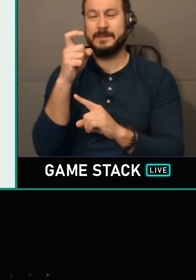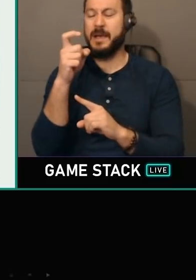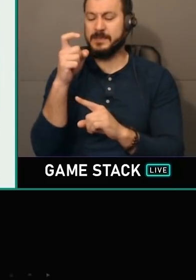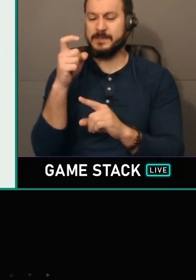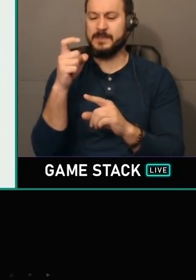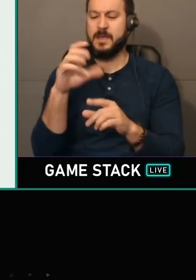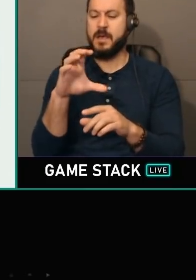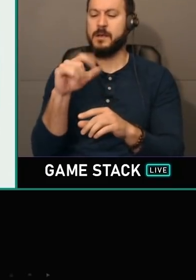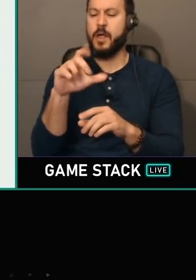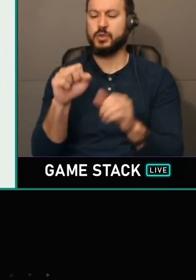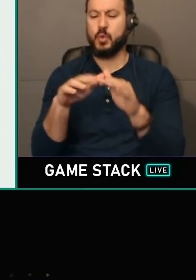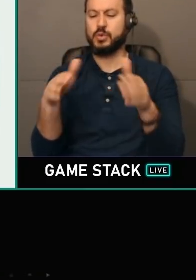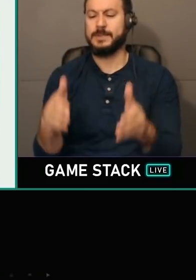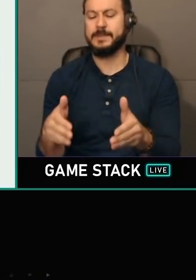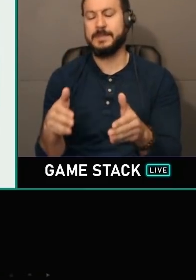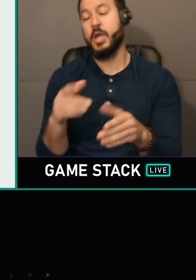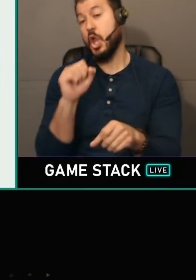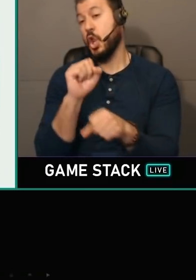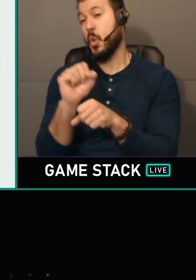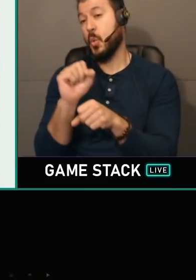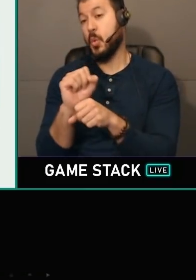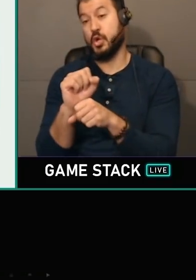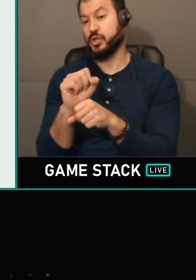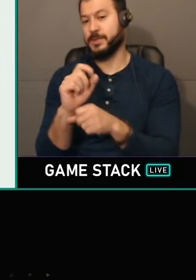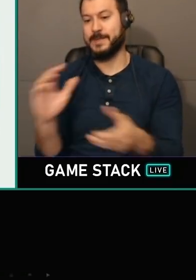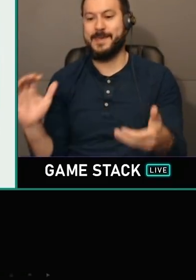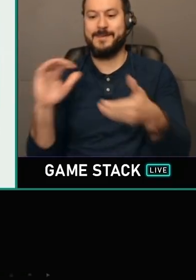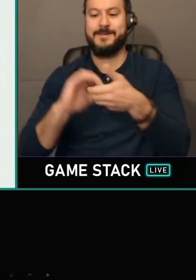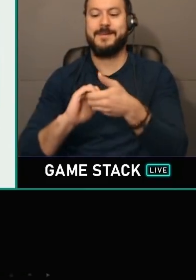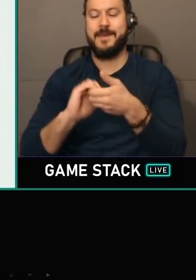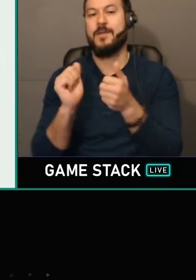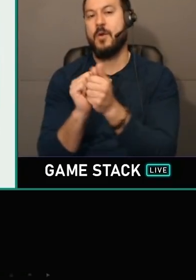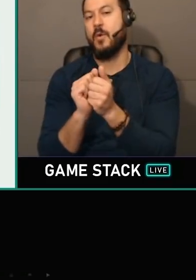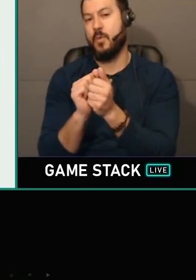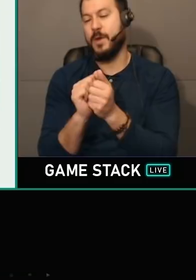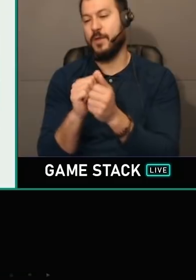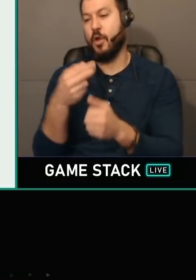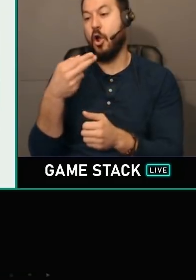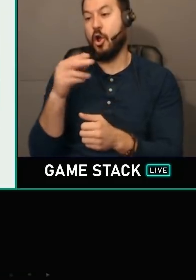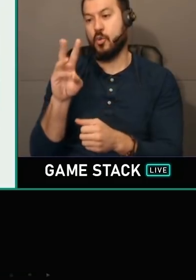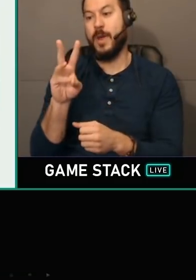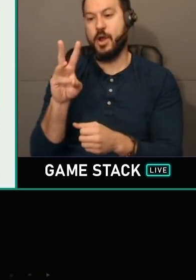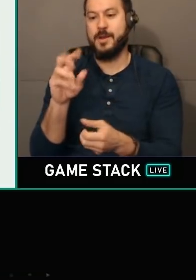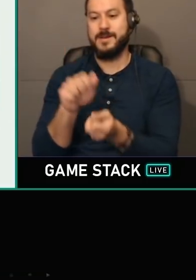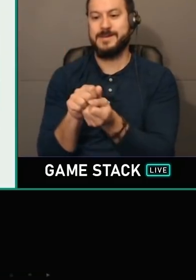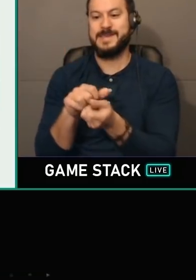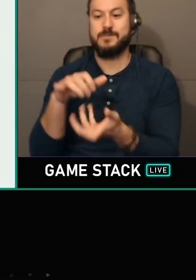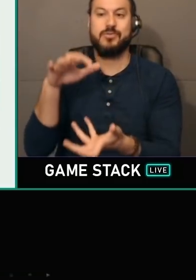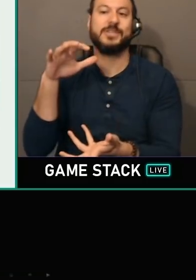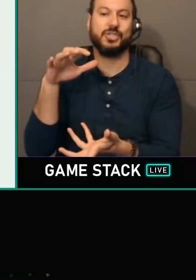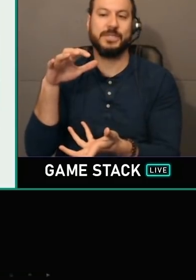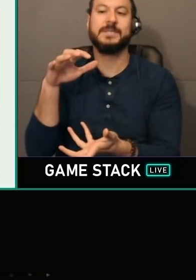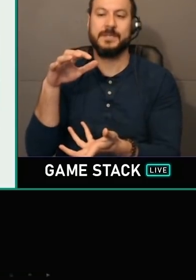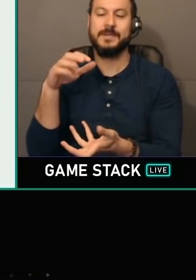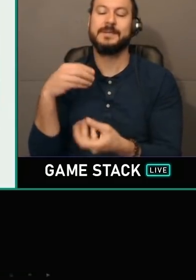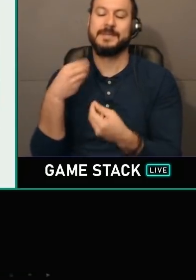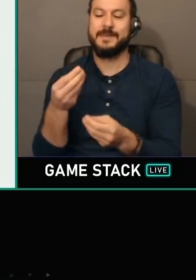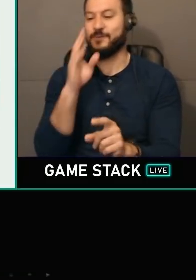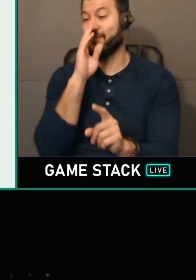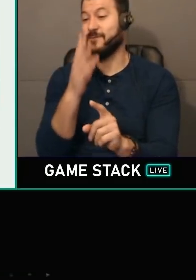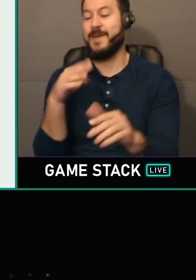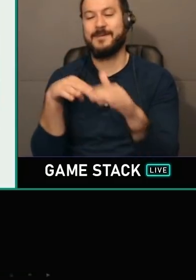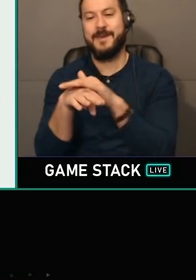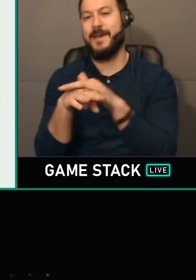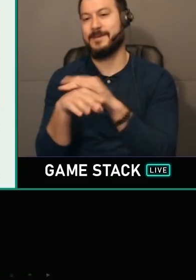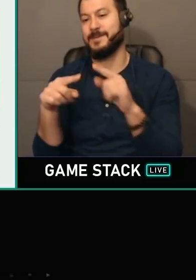consoles, and it works hand in hand with hardware decompression to provide direct access to